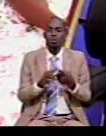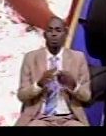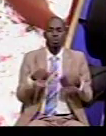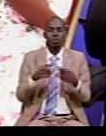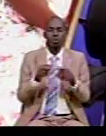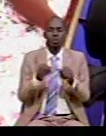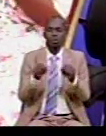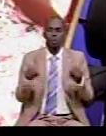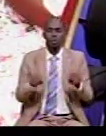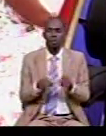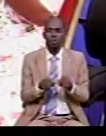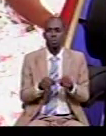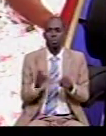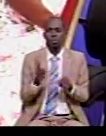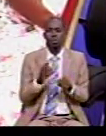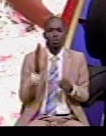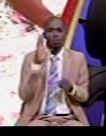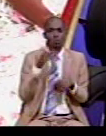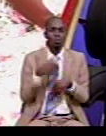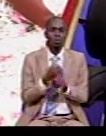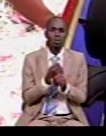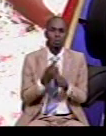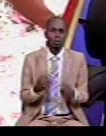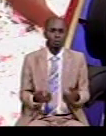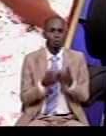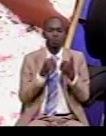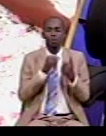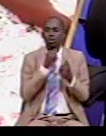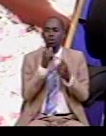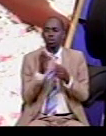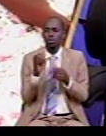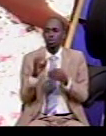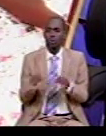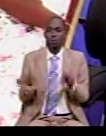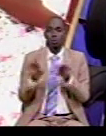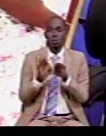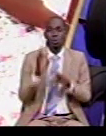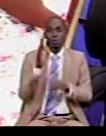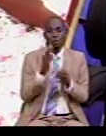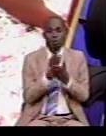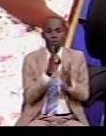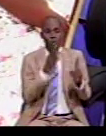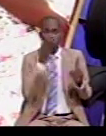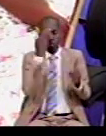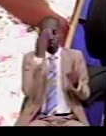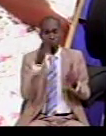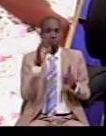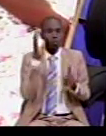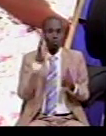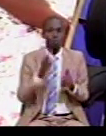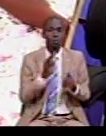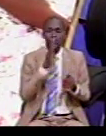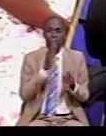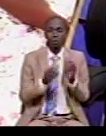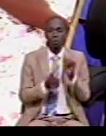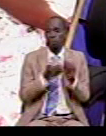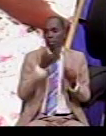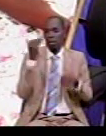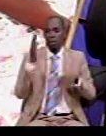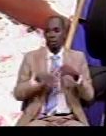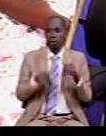to stand out, then the person wants to do a joint venture with you. Otherwise, it is not advisable from the business perspective. Thank